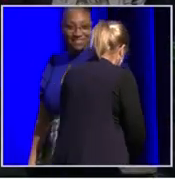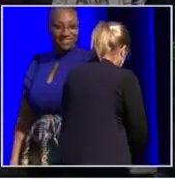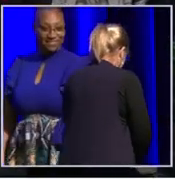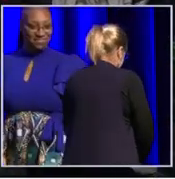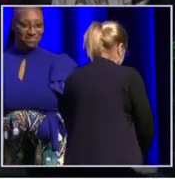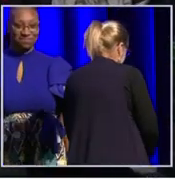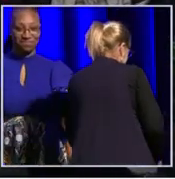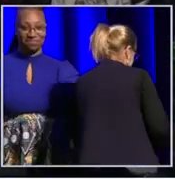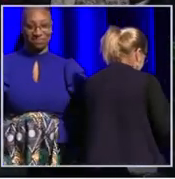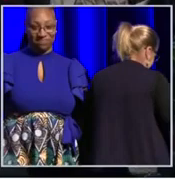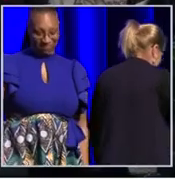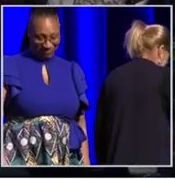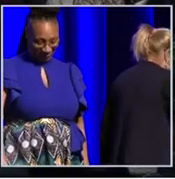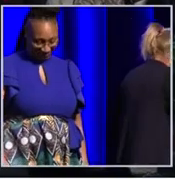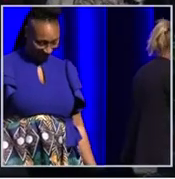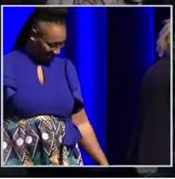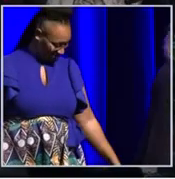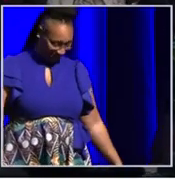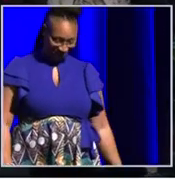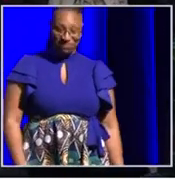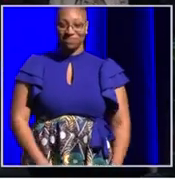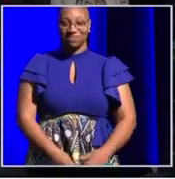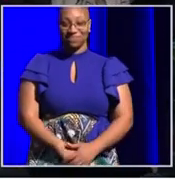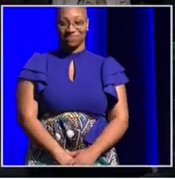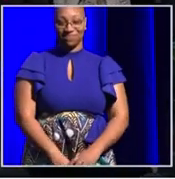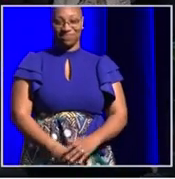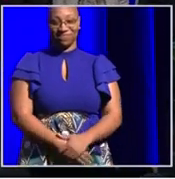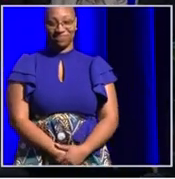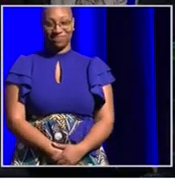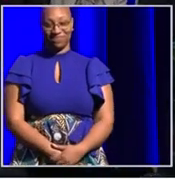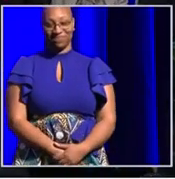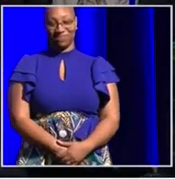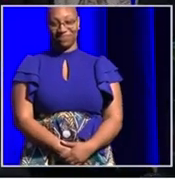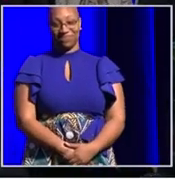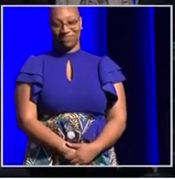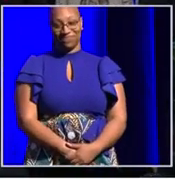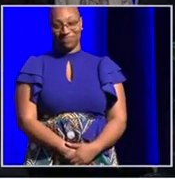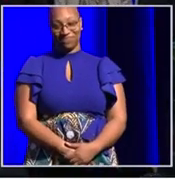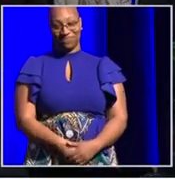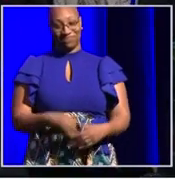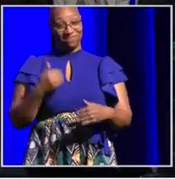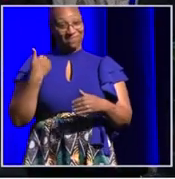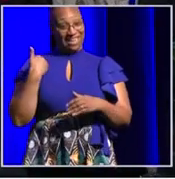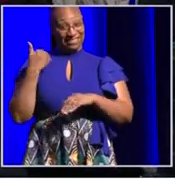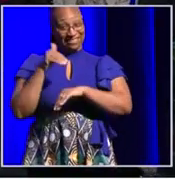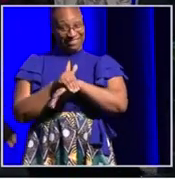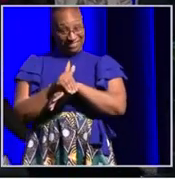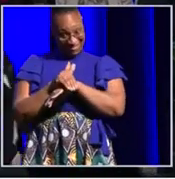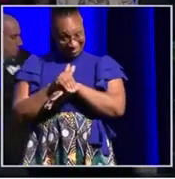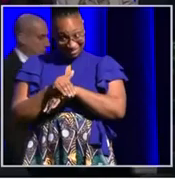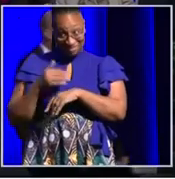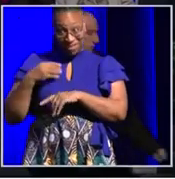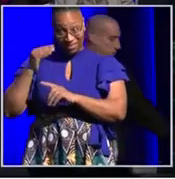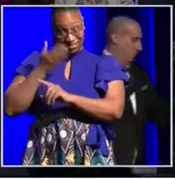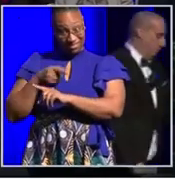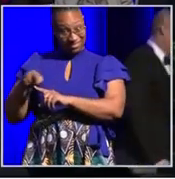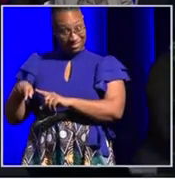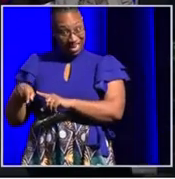If you believe it, our son told us he was really nervous last night and he wasn't sure he was going to come up on stage. So, good job. Good job.